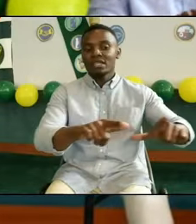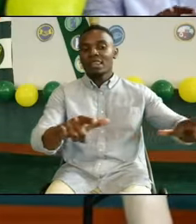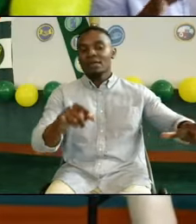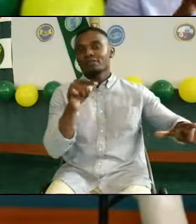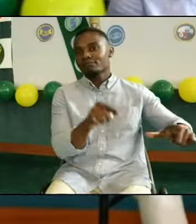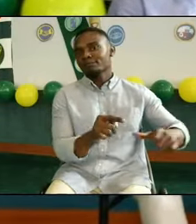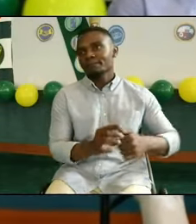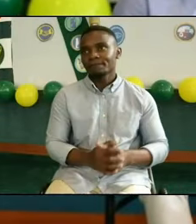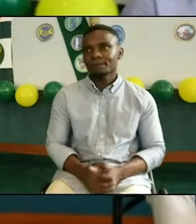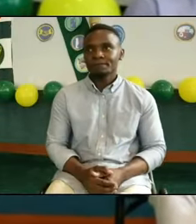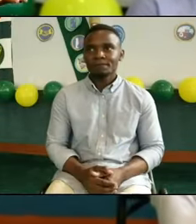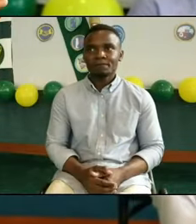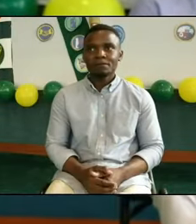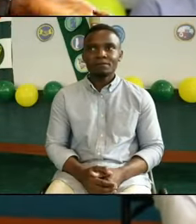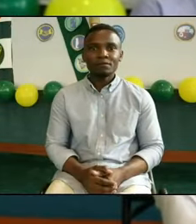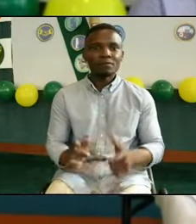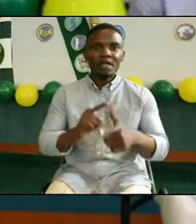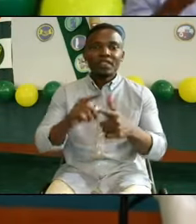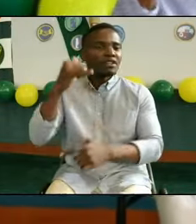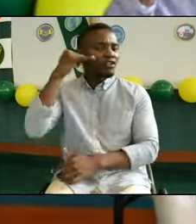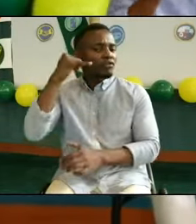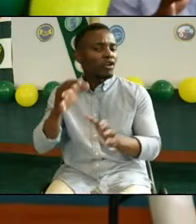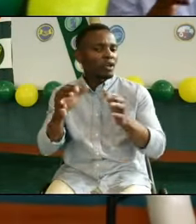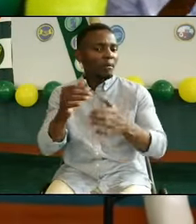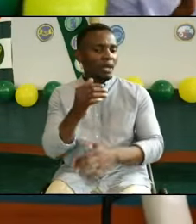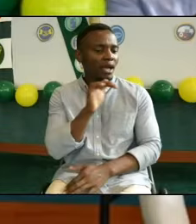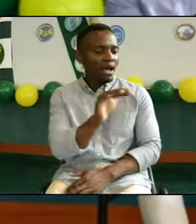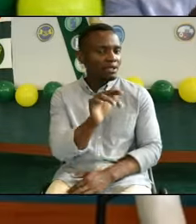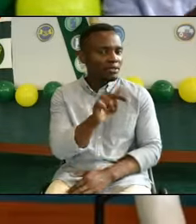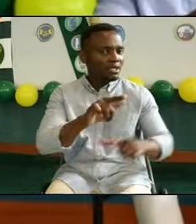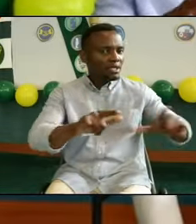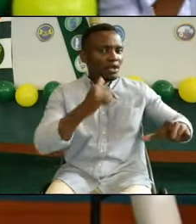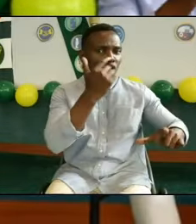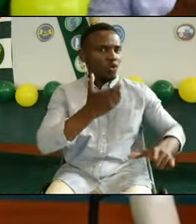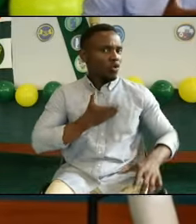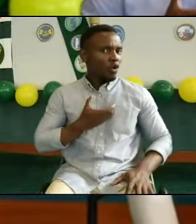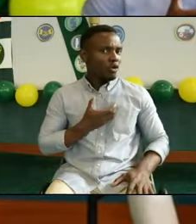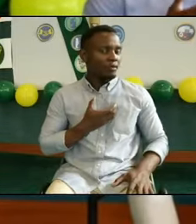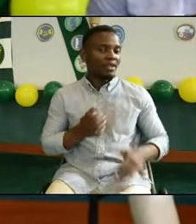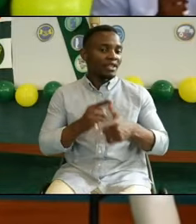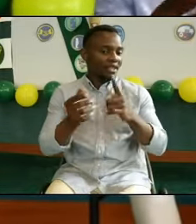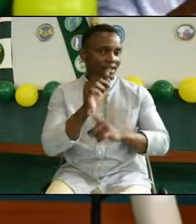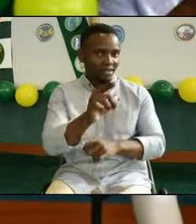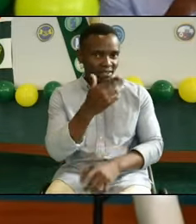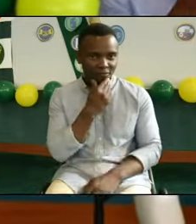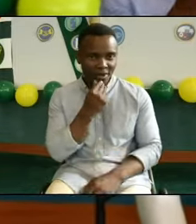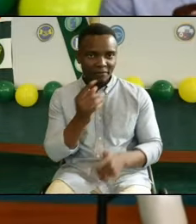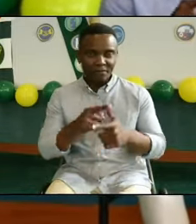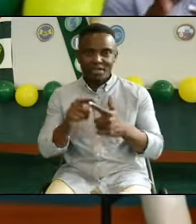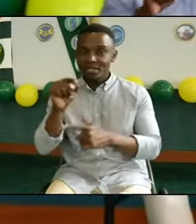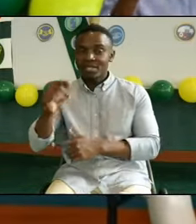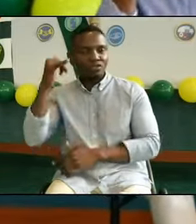man. Then MTN said, "Who is the owner of this land?" And they found him. Then MTN said, "Young